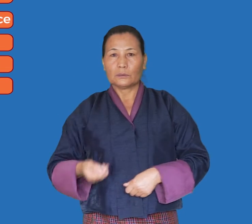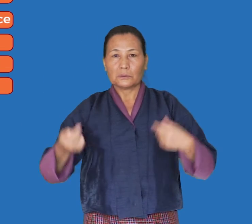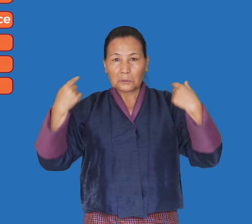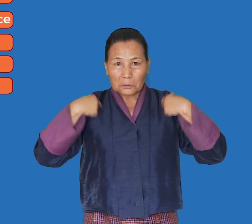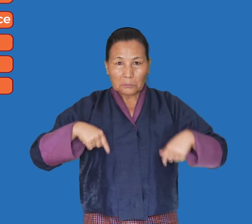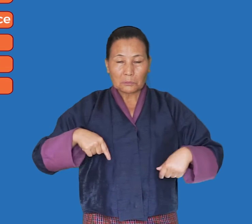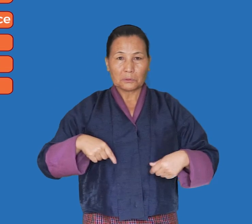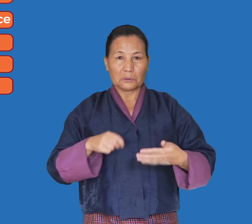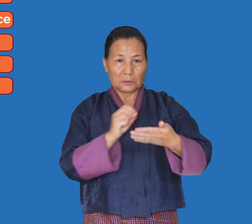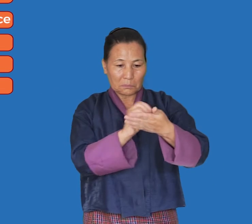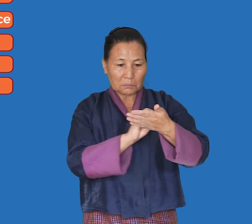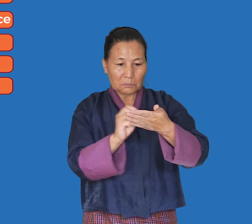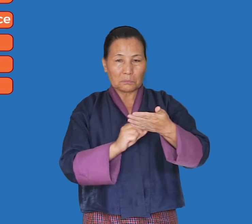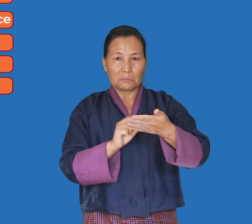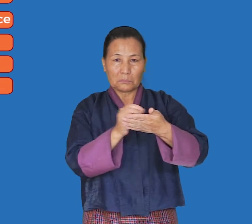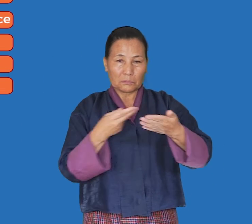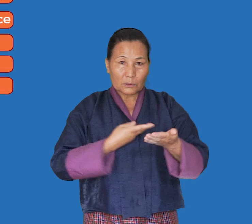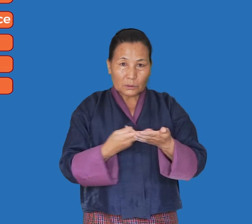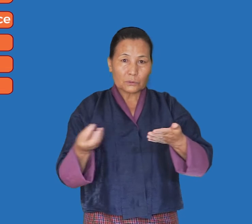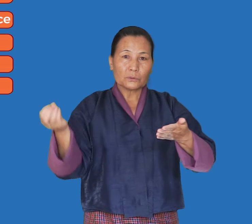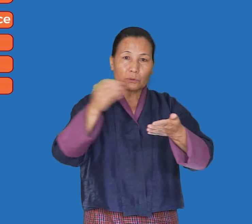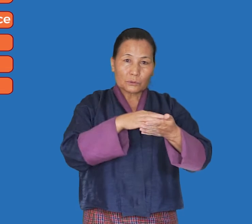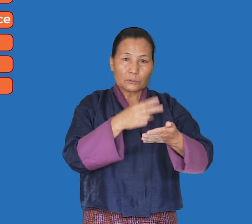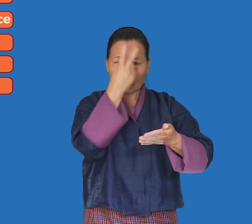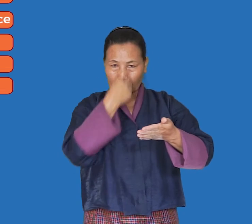are inaccurate.